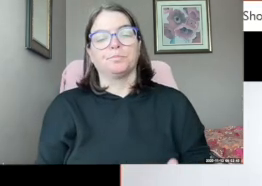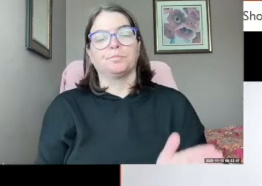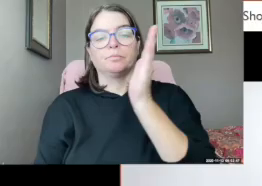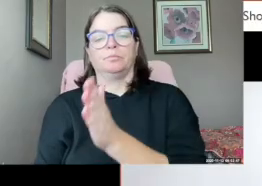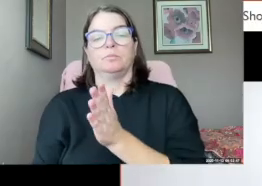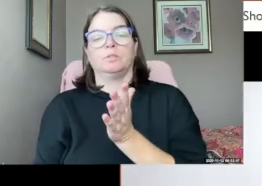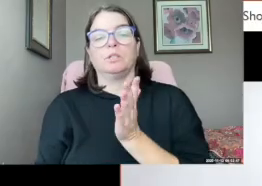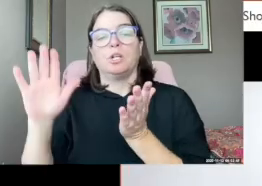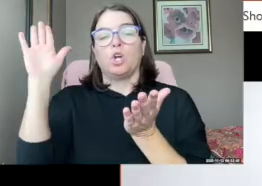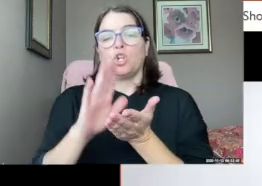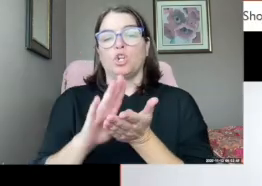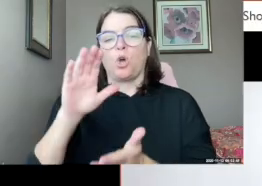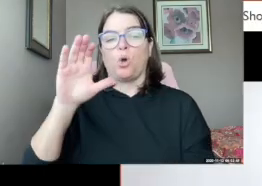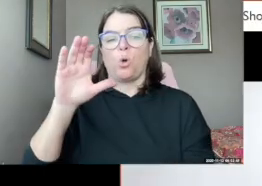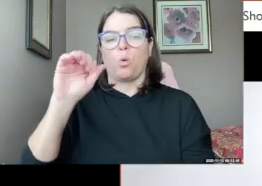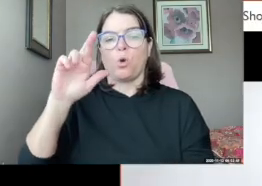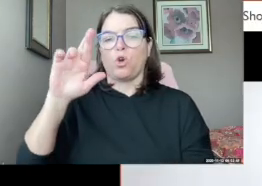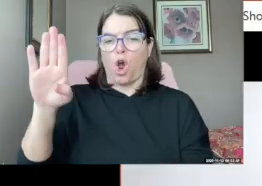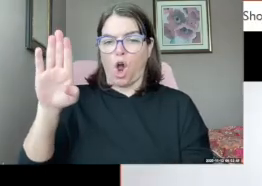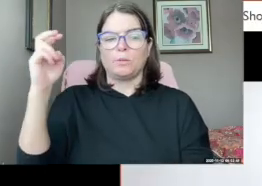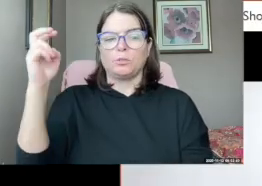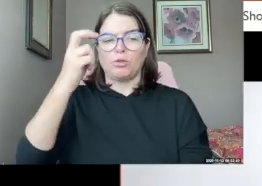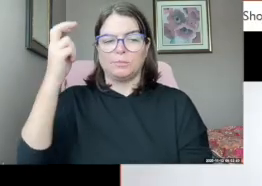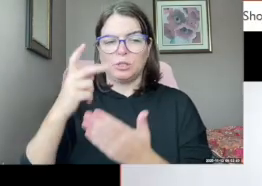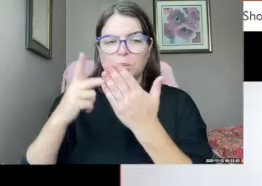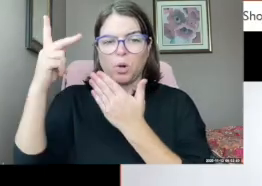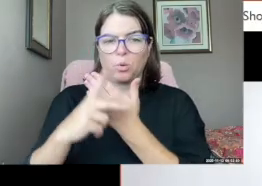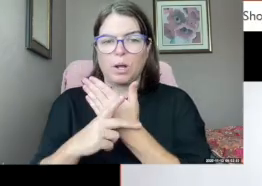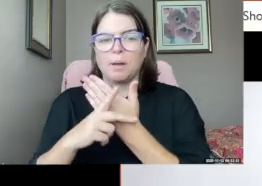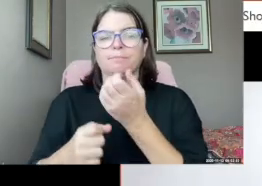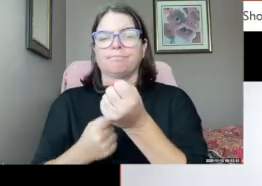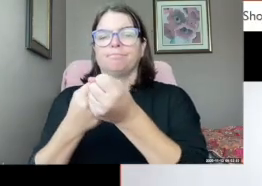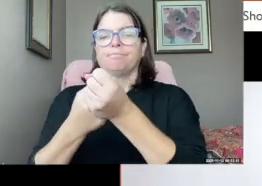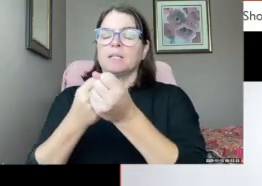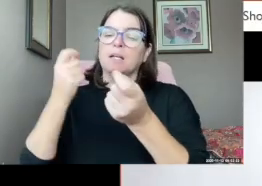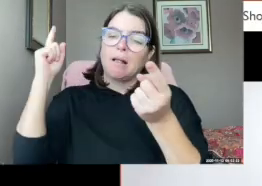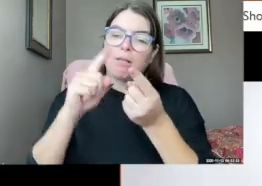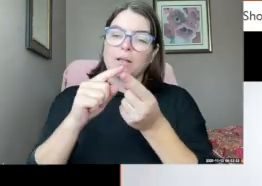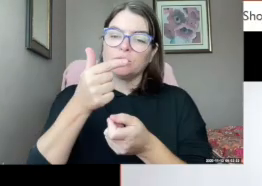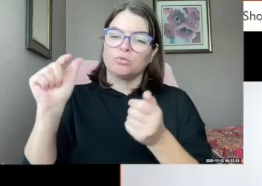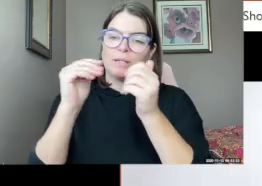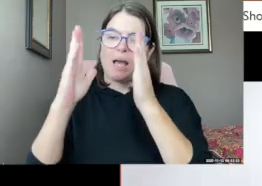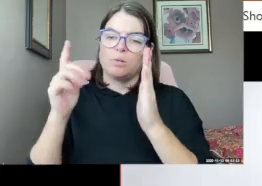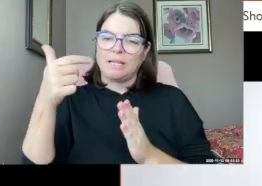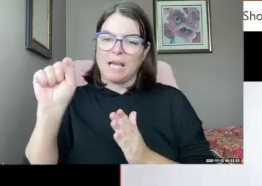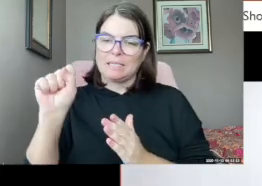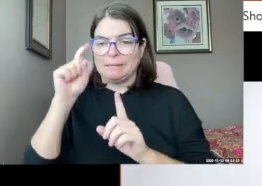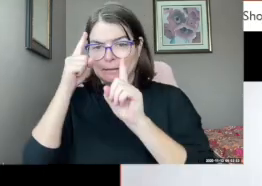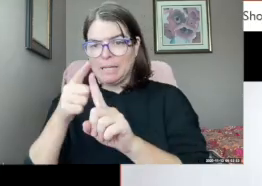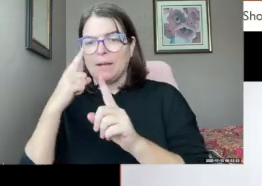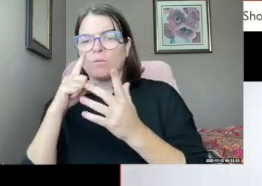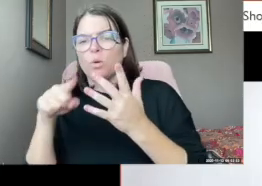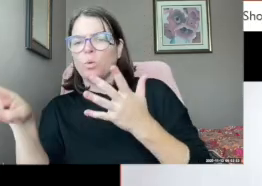The Low Carbon Transportation Program funds advanced technologies that cut greenhouse gases, especially for